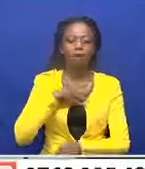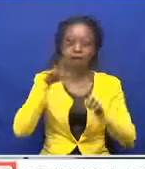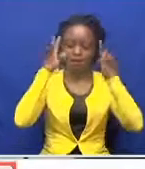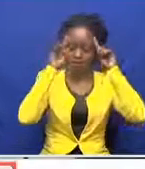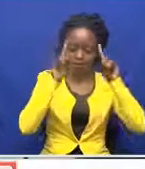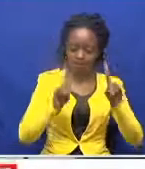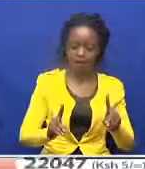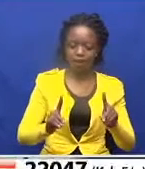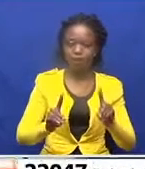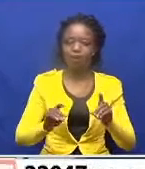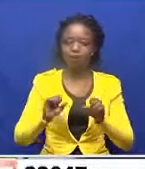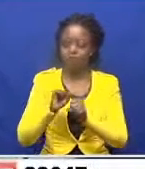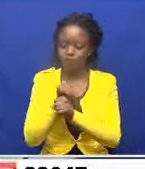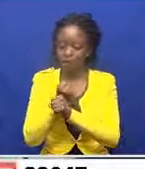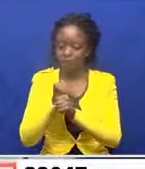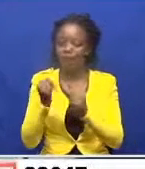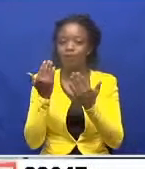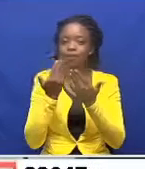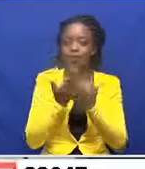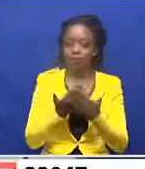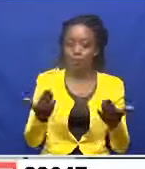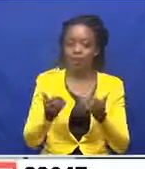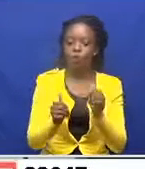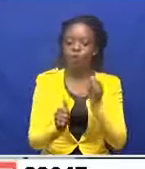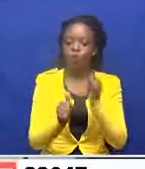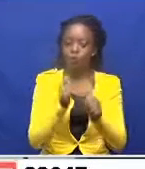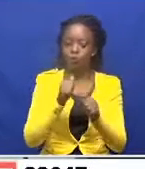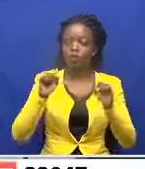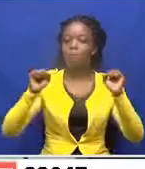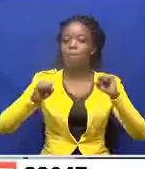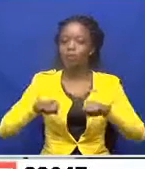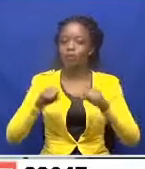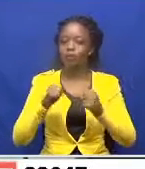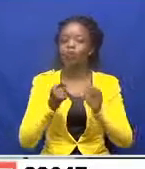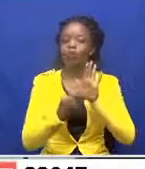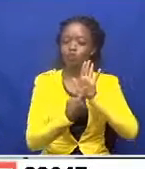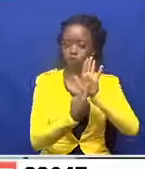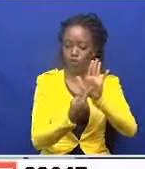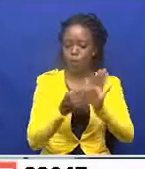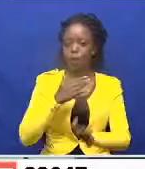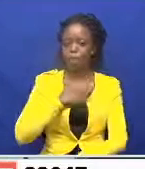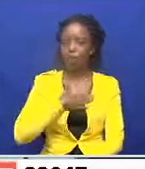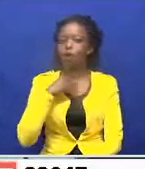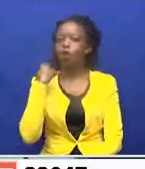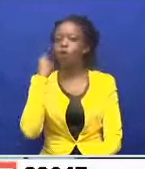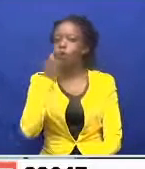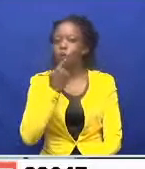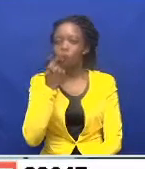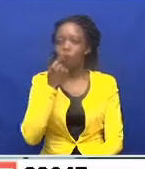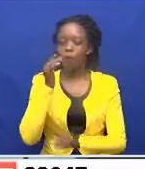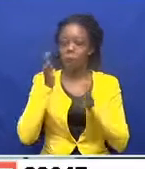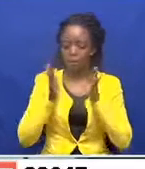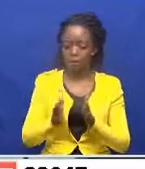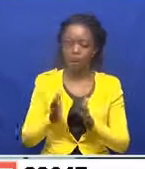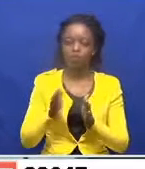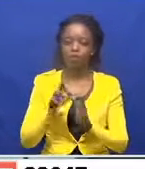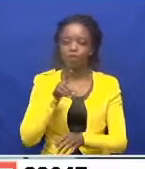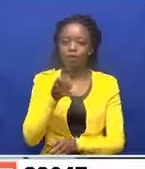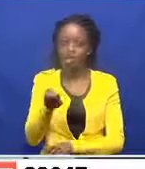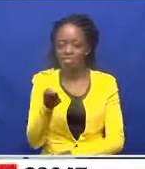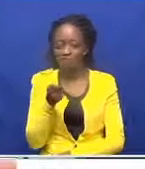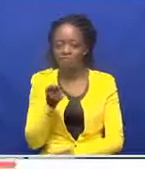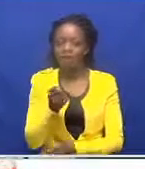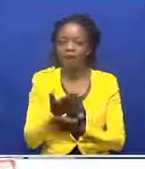kujaribu kutengeneza kifaa ambacho kinaweza nionesha mtu akiiba kitu